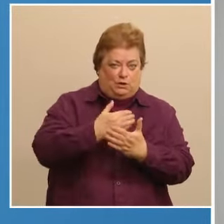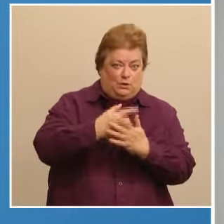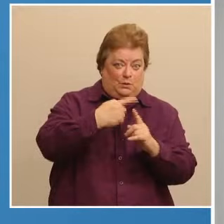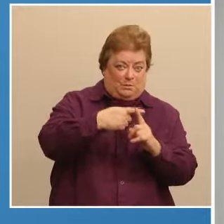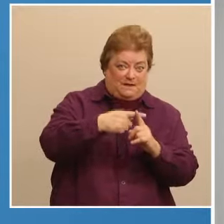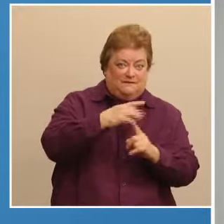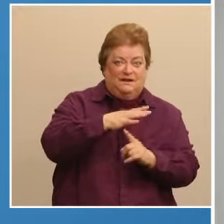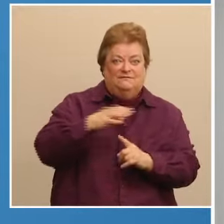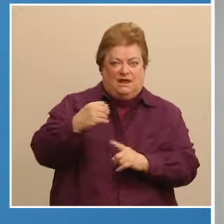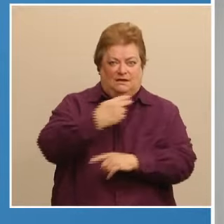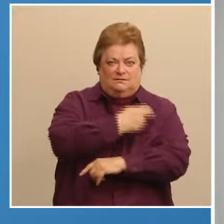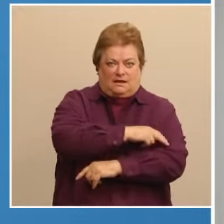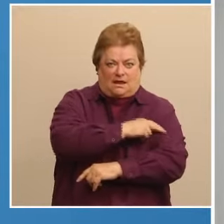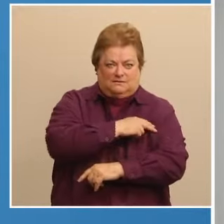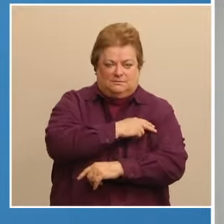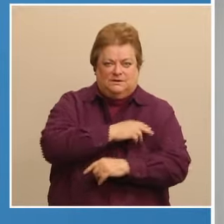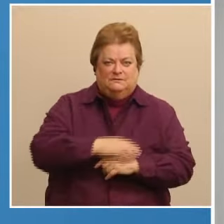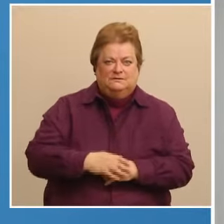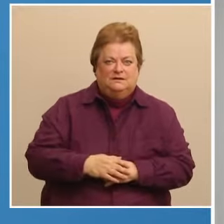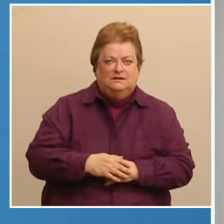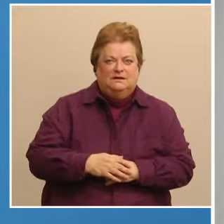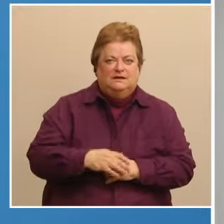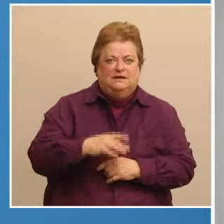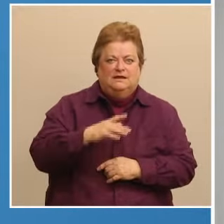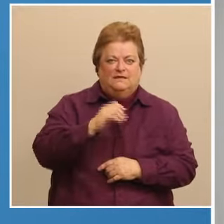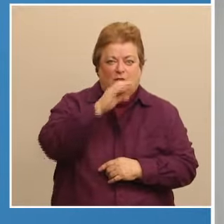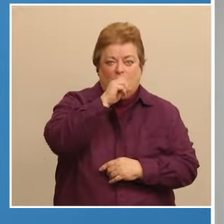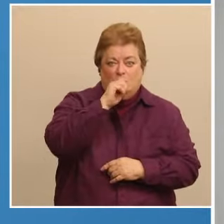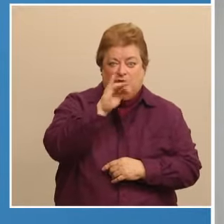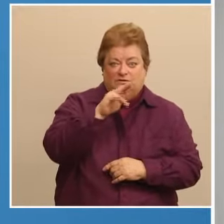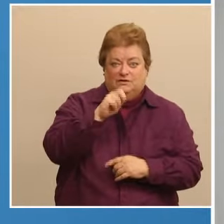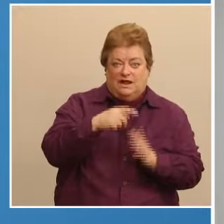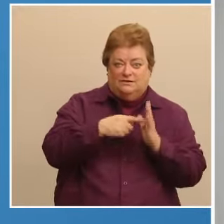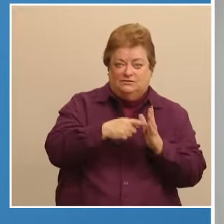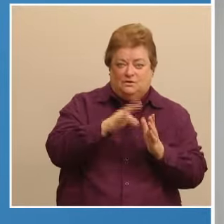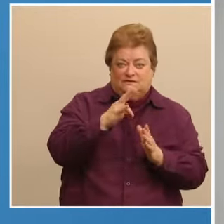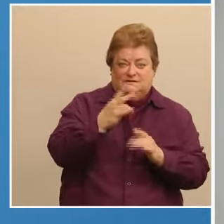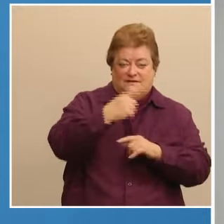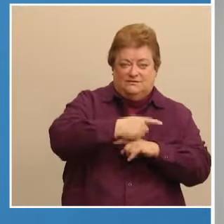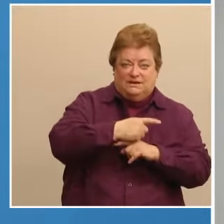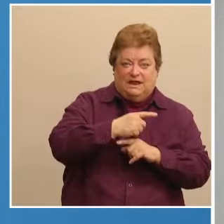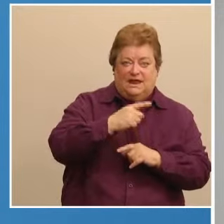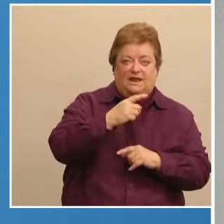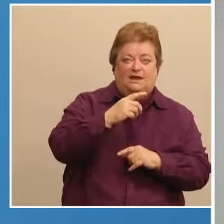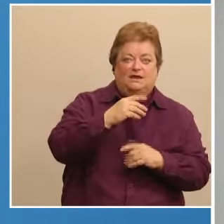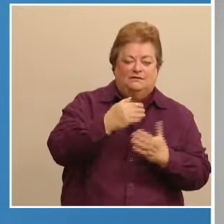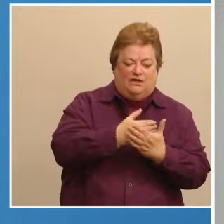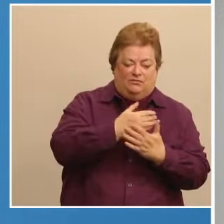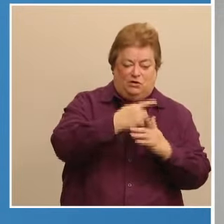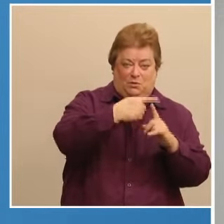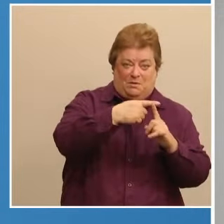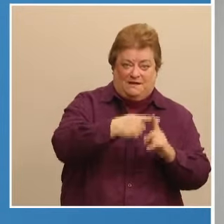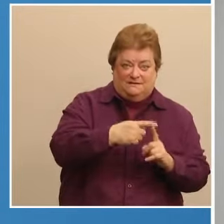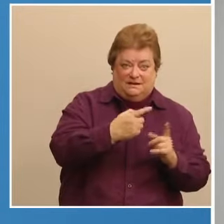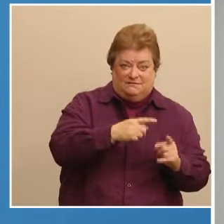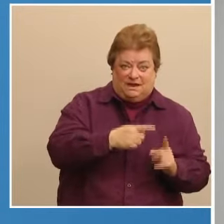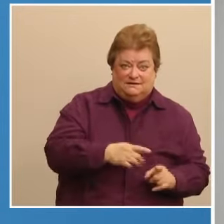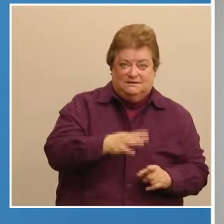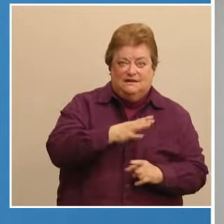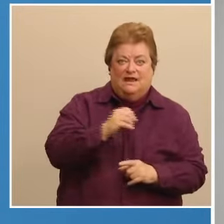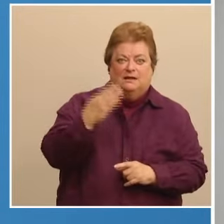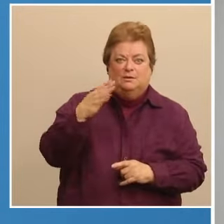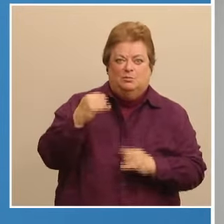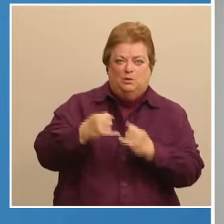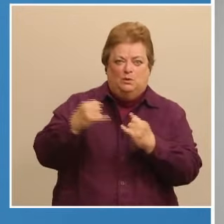The orange line represents the 7-day rolling average of new cases, and the blue line represents the 7-day rolling average